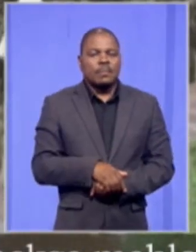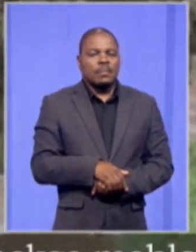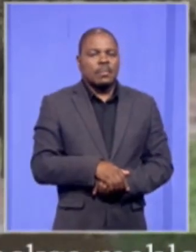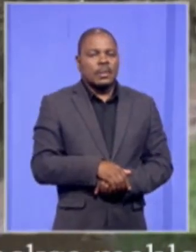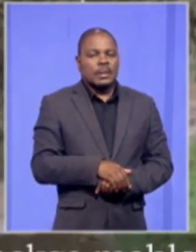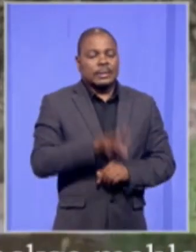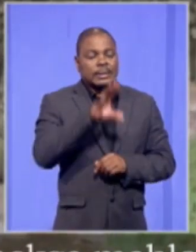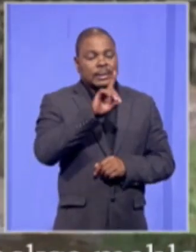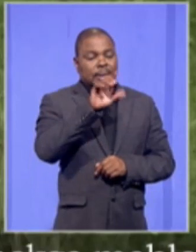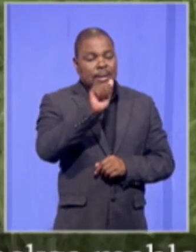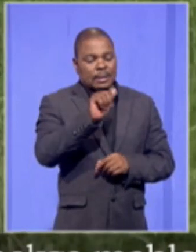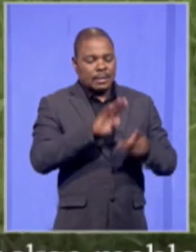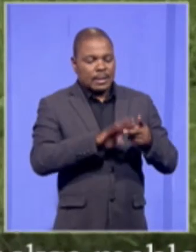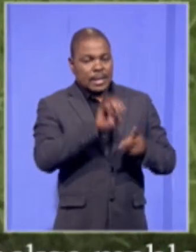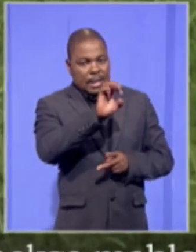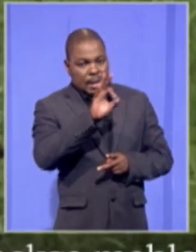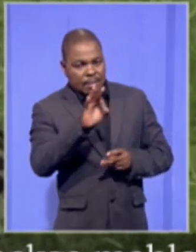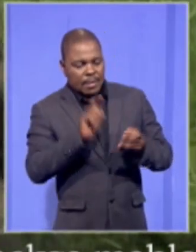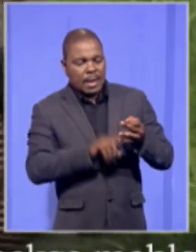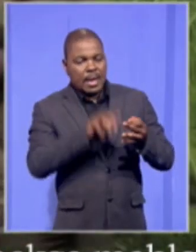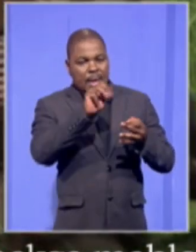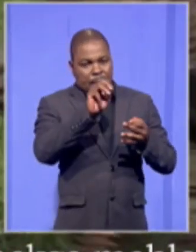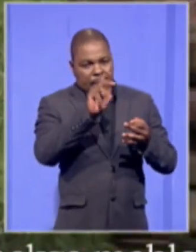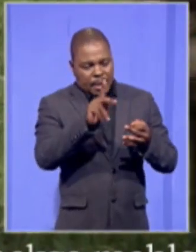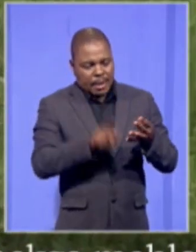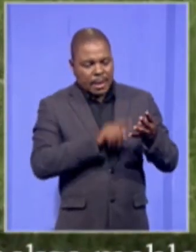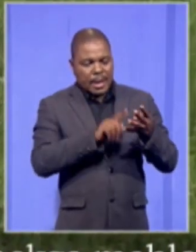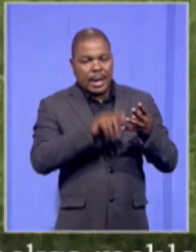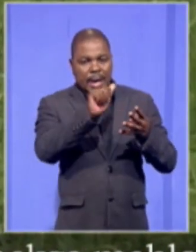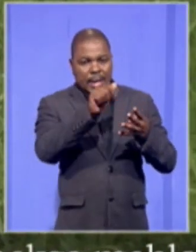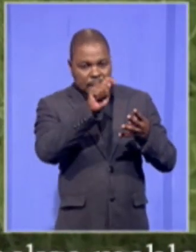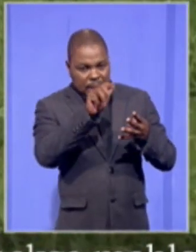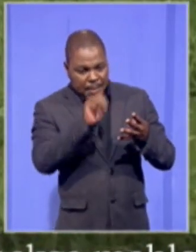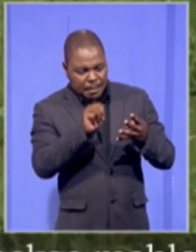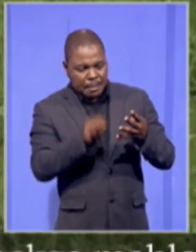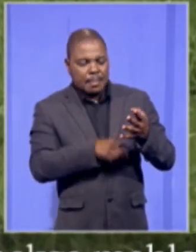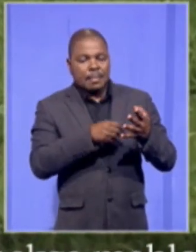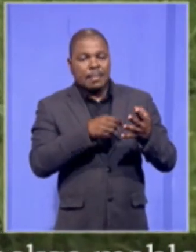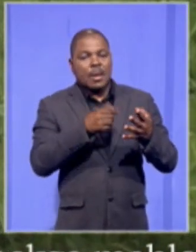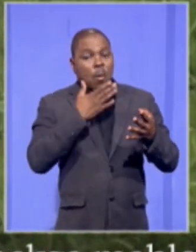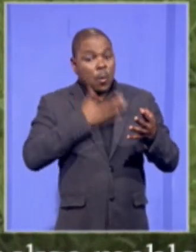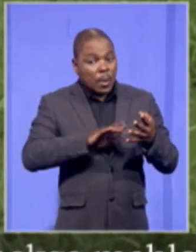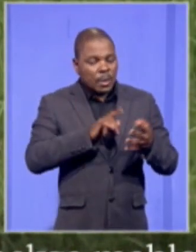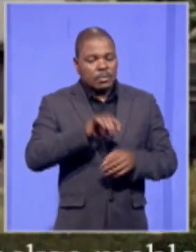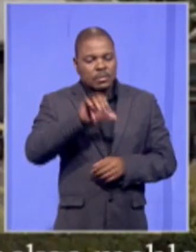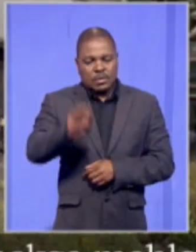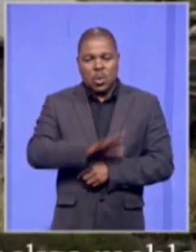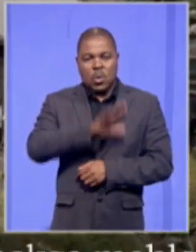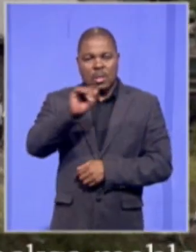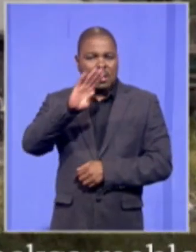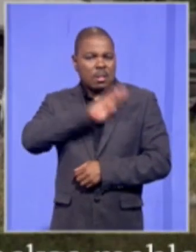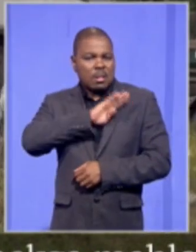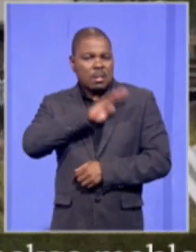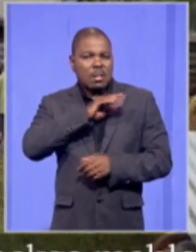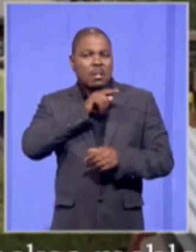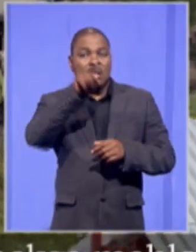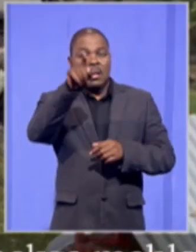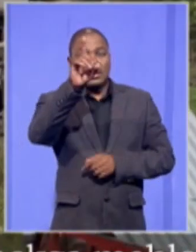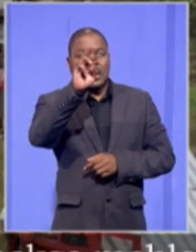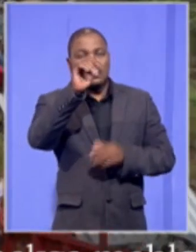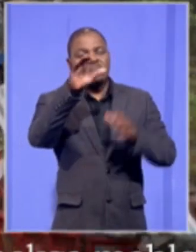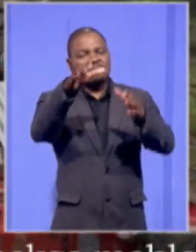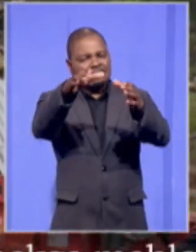ba DA, EFF, mokgatlo wa MK le ATM ba kgopetše gore mašole a naga a tloge ka ponyo ya